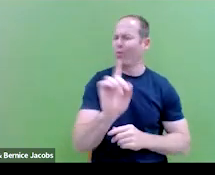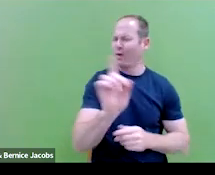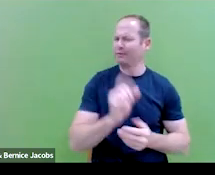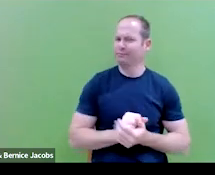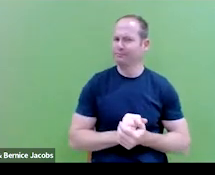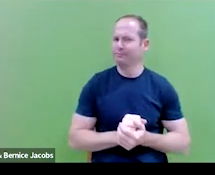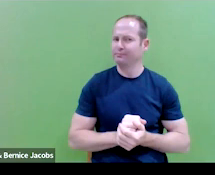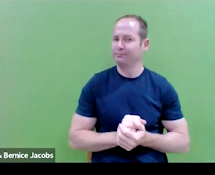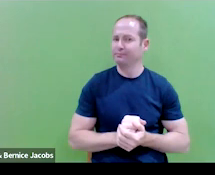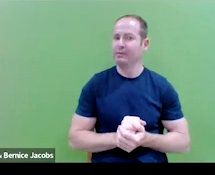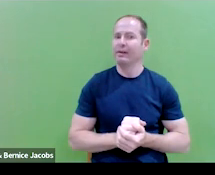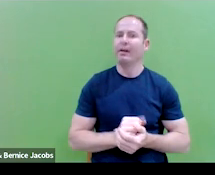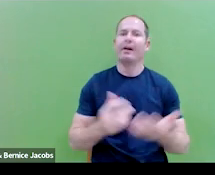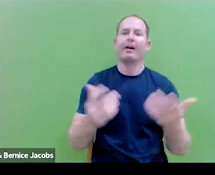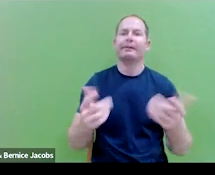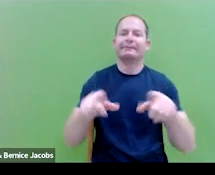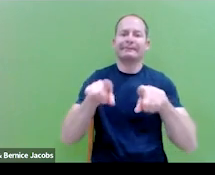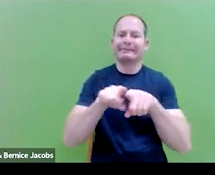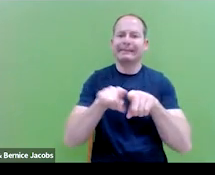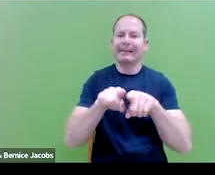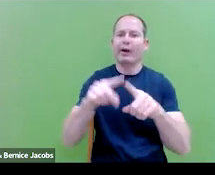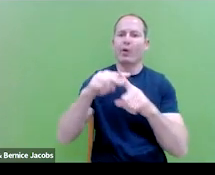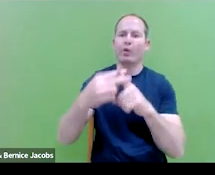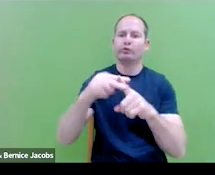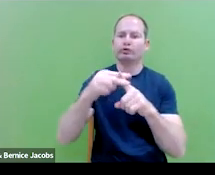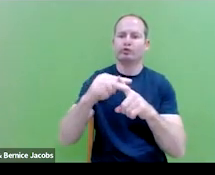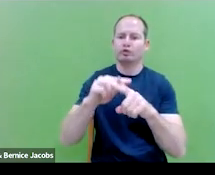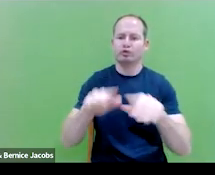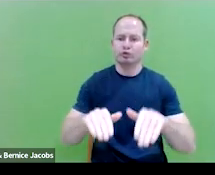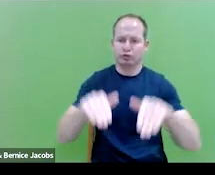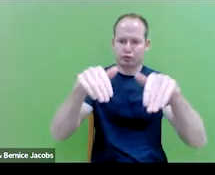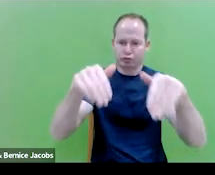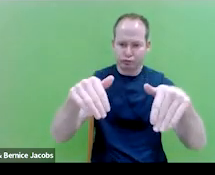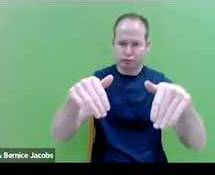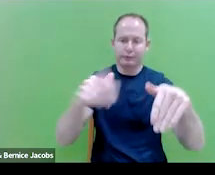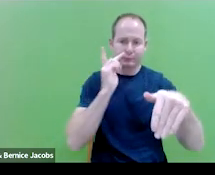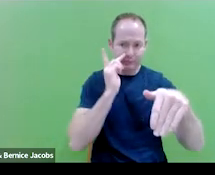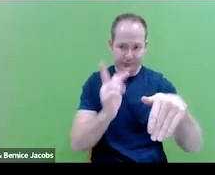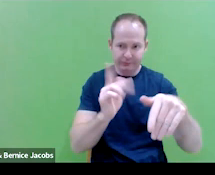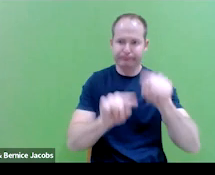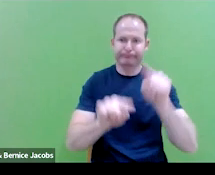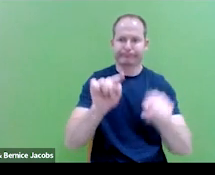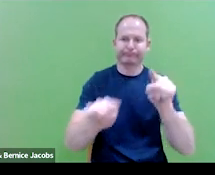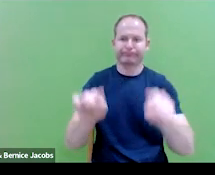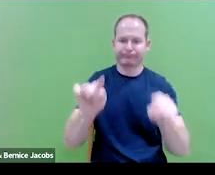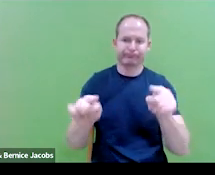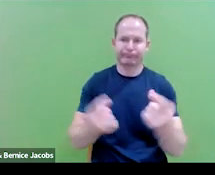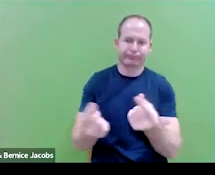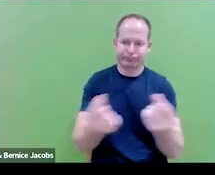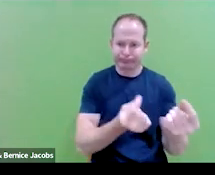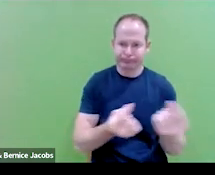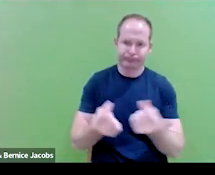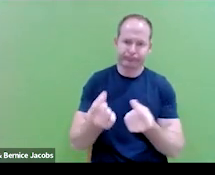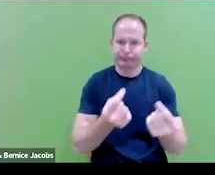essentially a toolbox, which is the image you see on the screen. So it's a set of tools It's what we do. It's defined